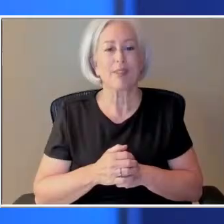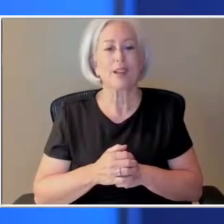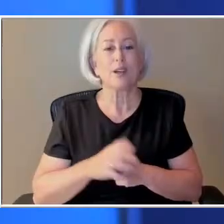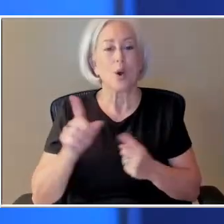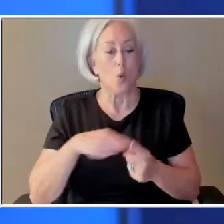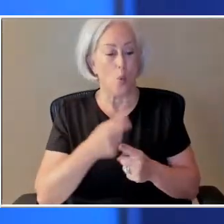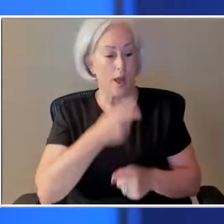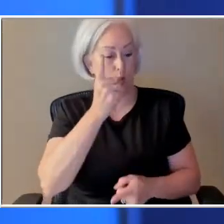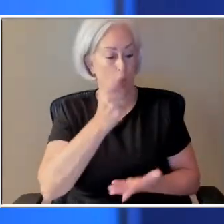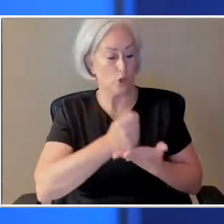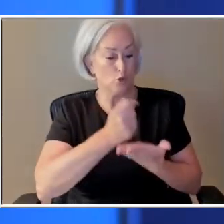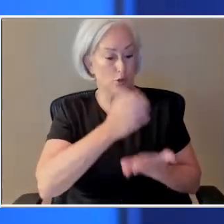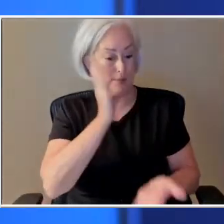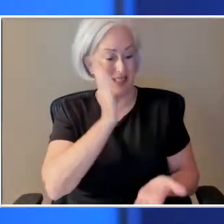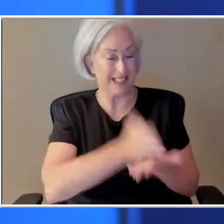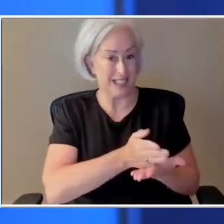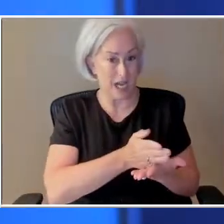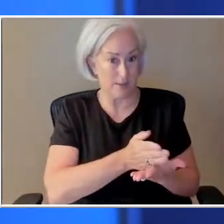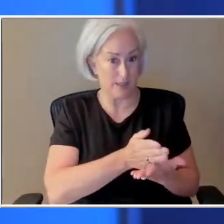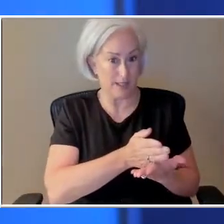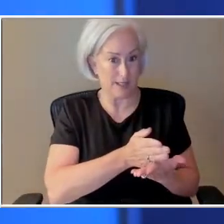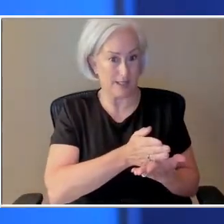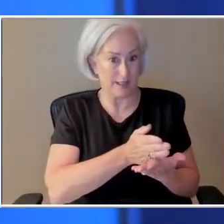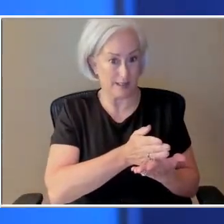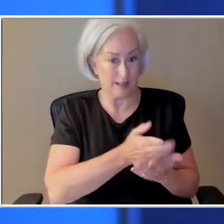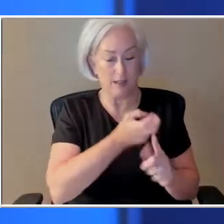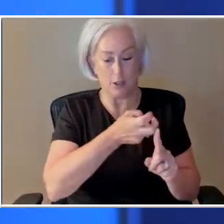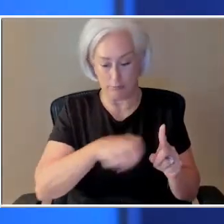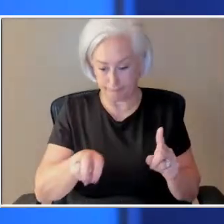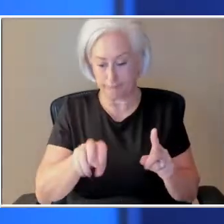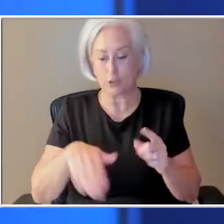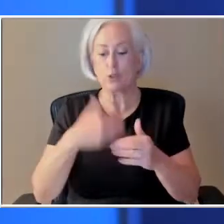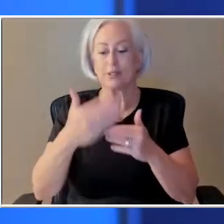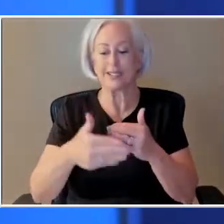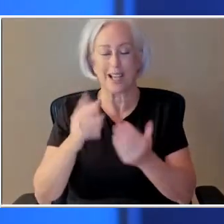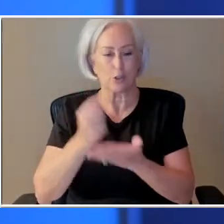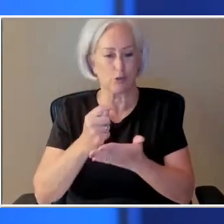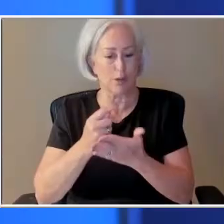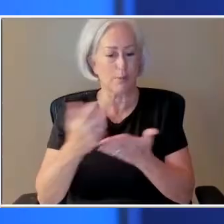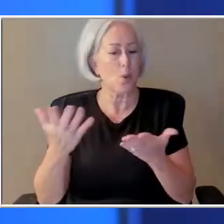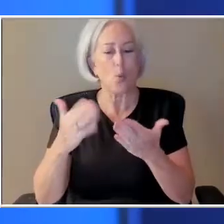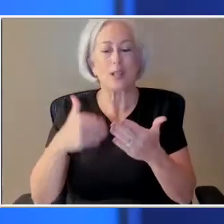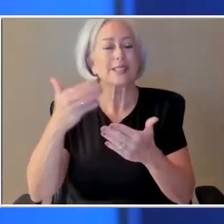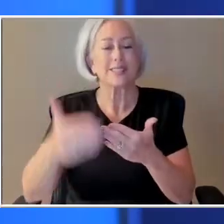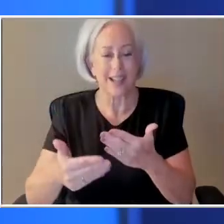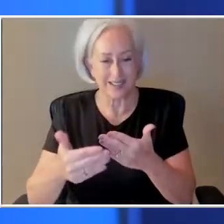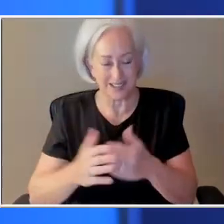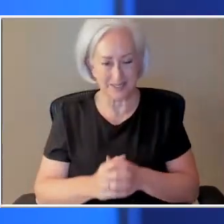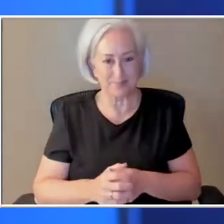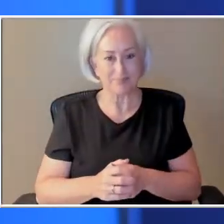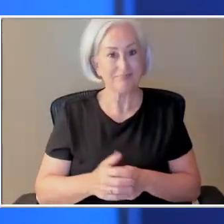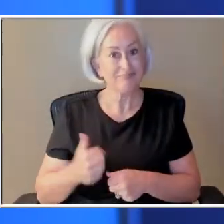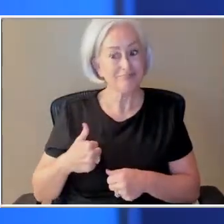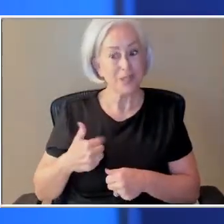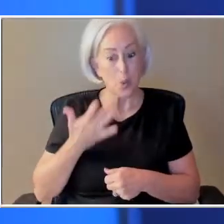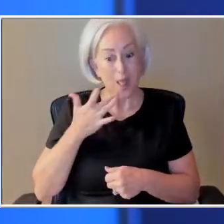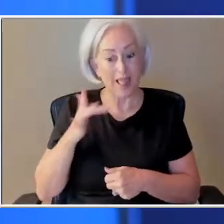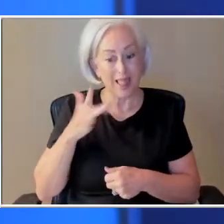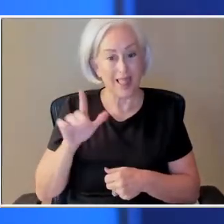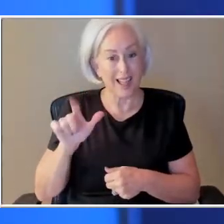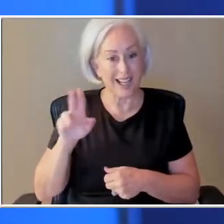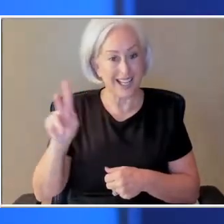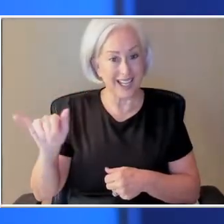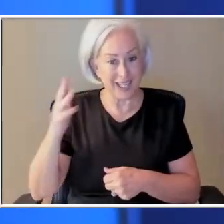treatment stops working, is what's next. And we are so lucky that there are treatments available, because